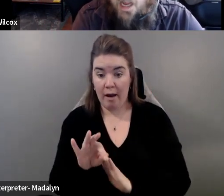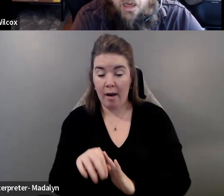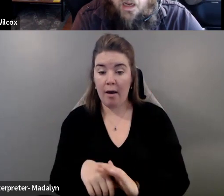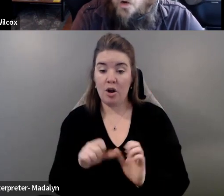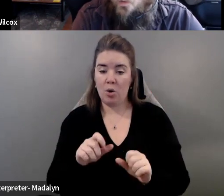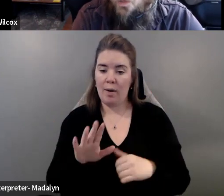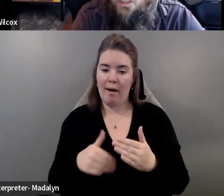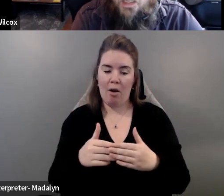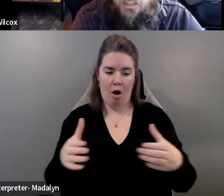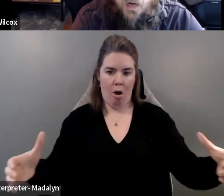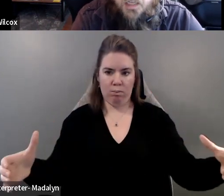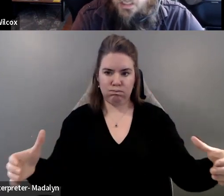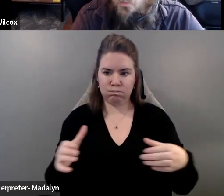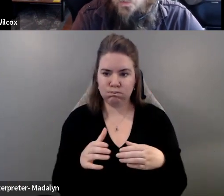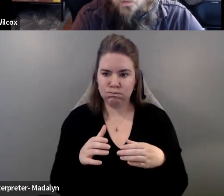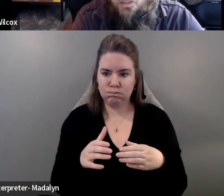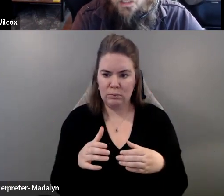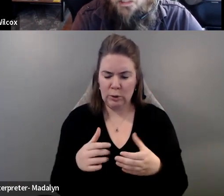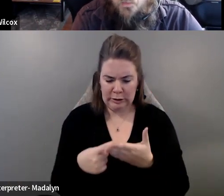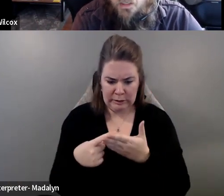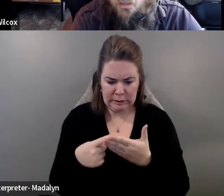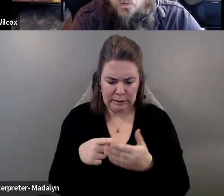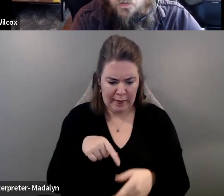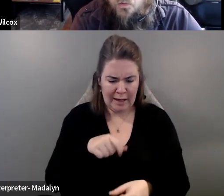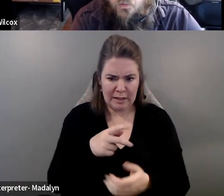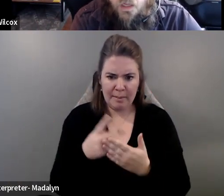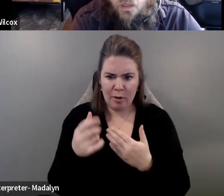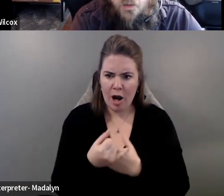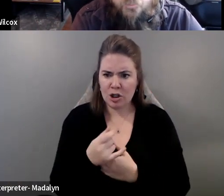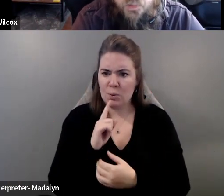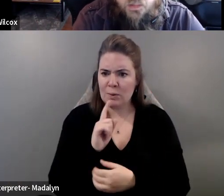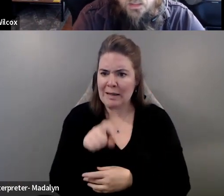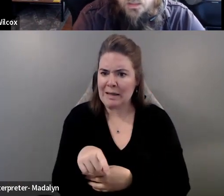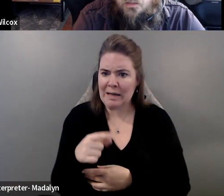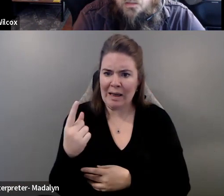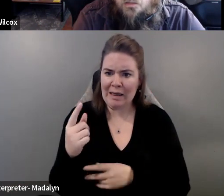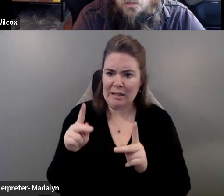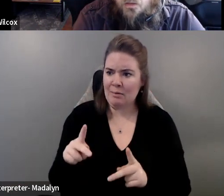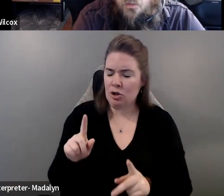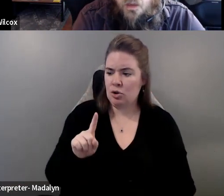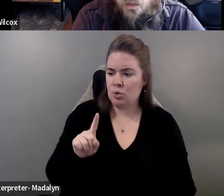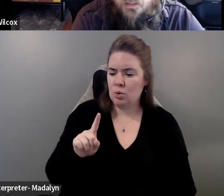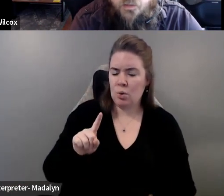together and say, hey, we're working on this project and we really need someone to go to the